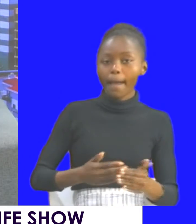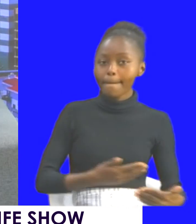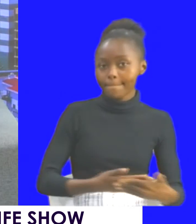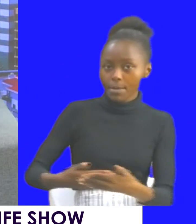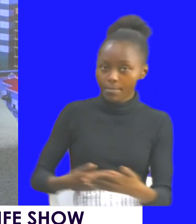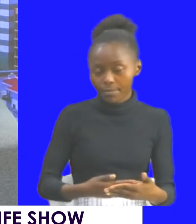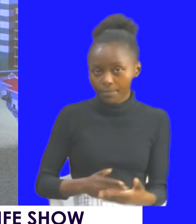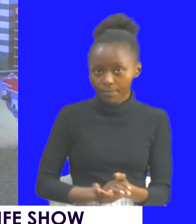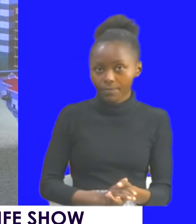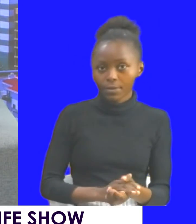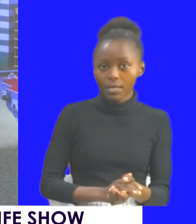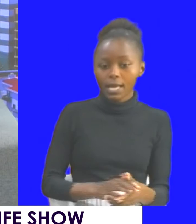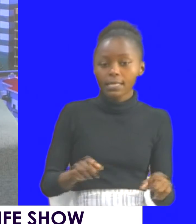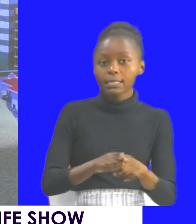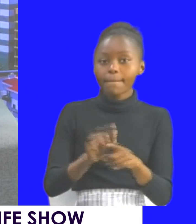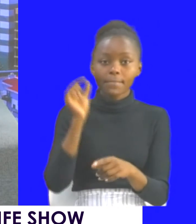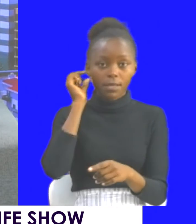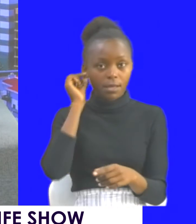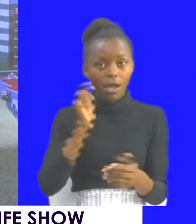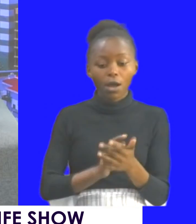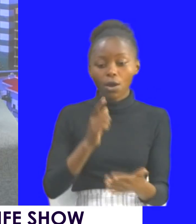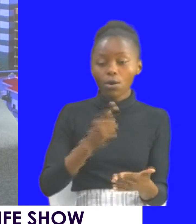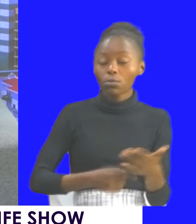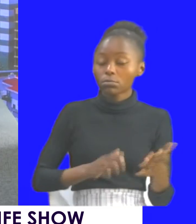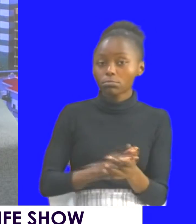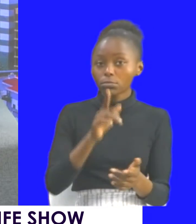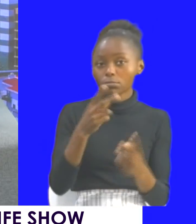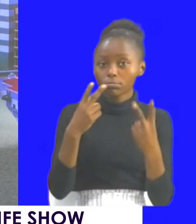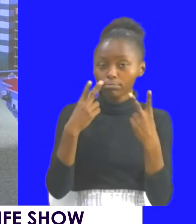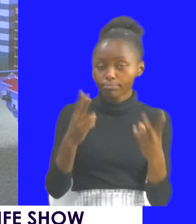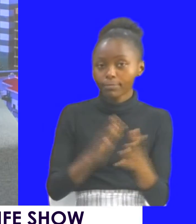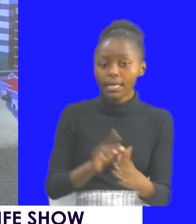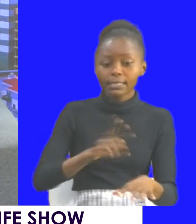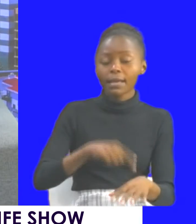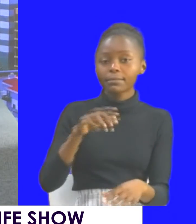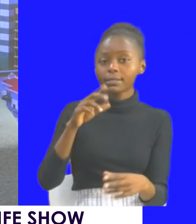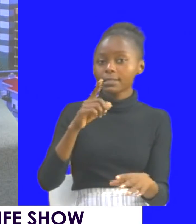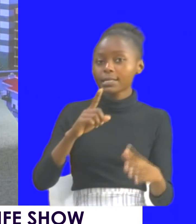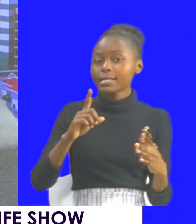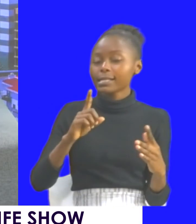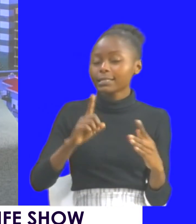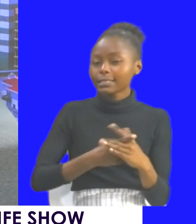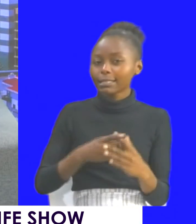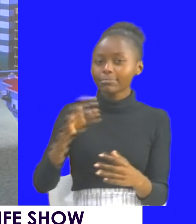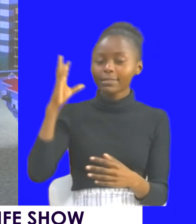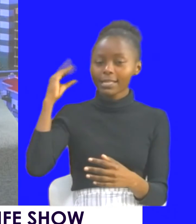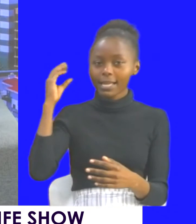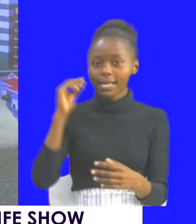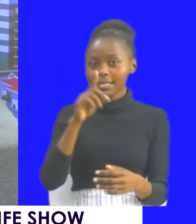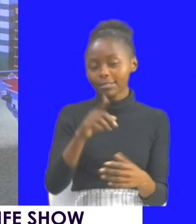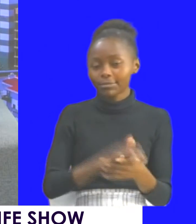is in what you hear. The moment you start hearing you and talking to you and understanding